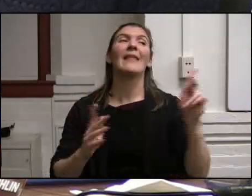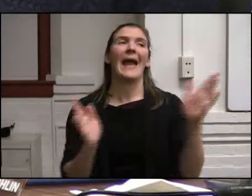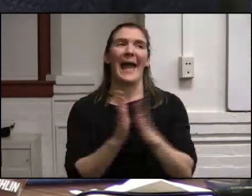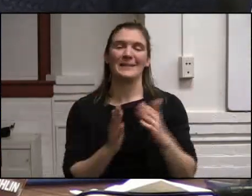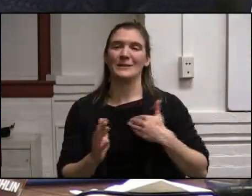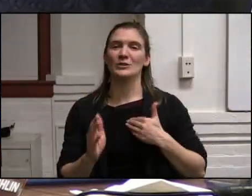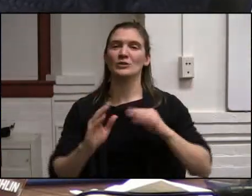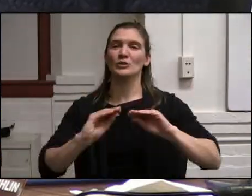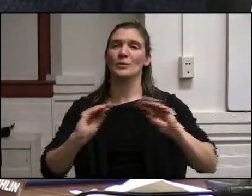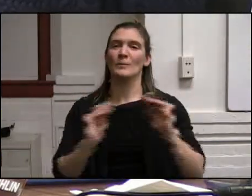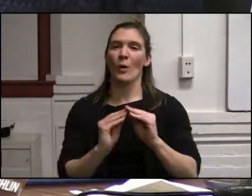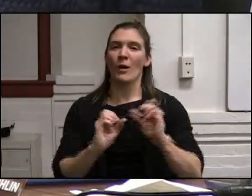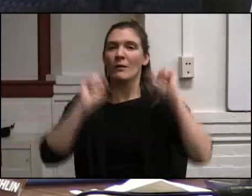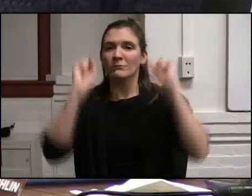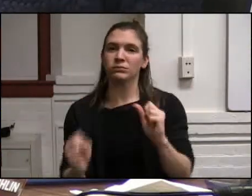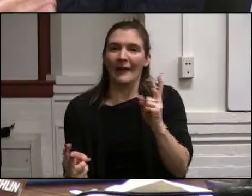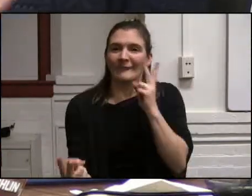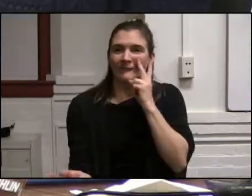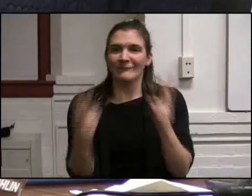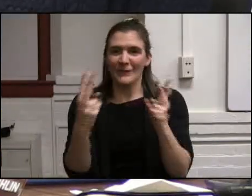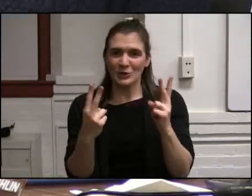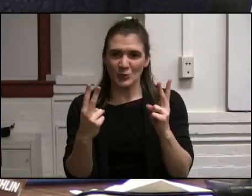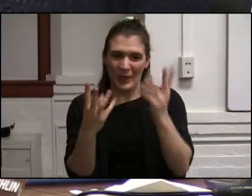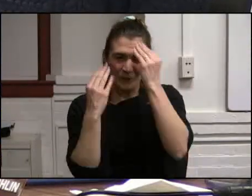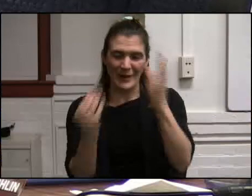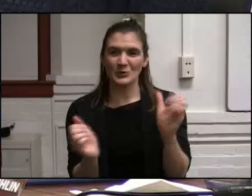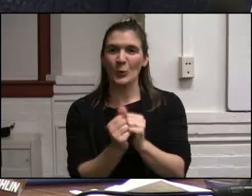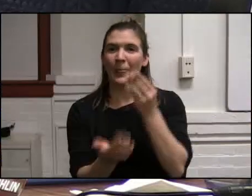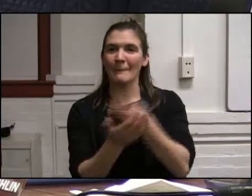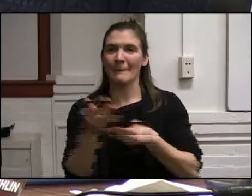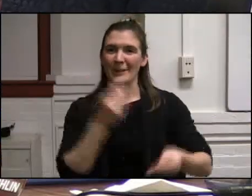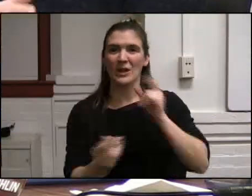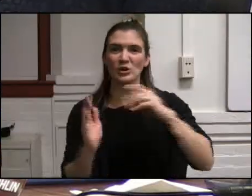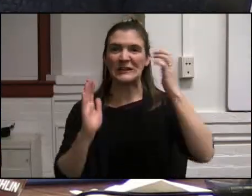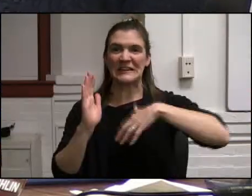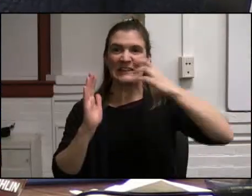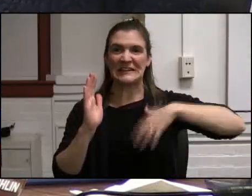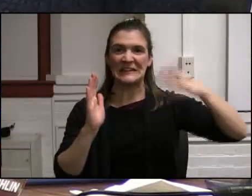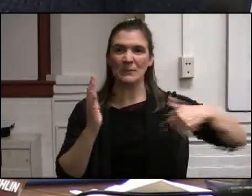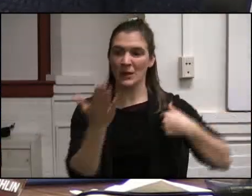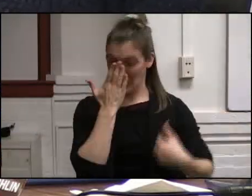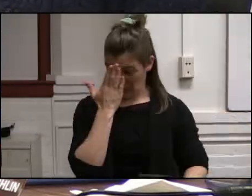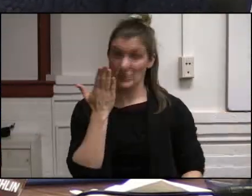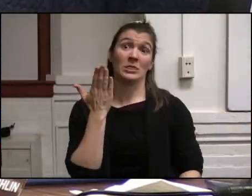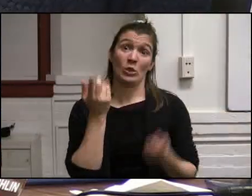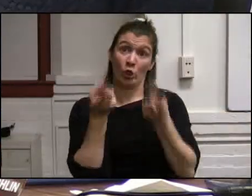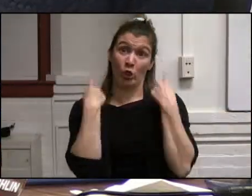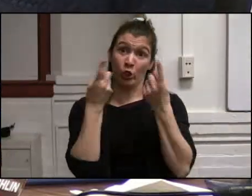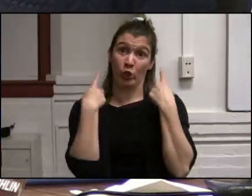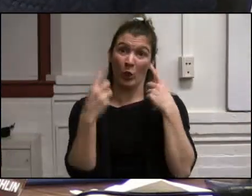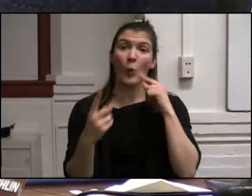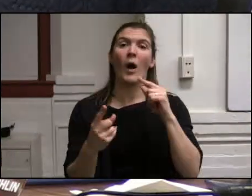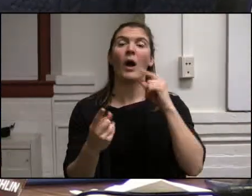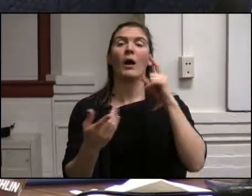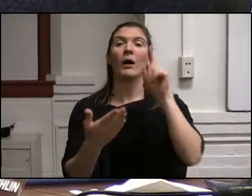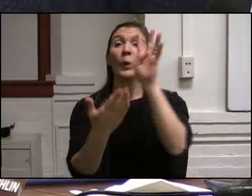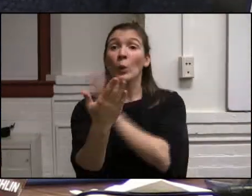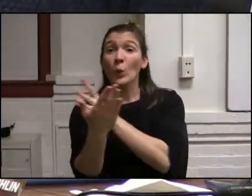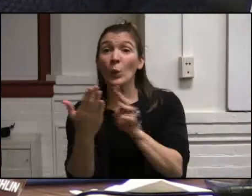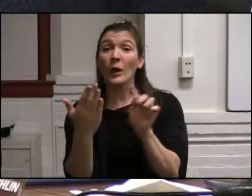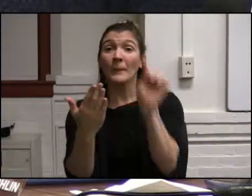budget information to make the information more accessible to a broader group of people throughout the community, for people to be able to see at a